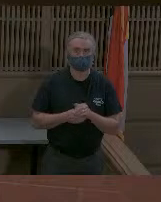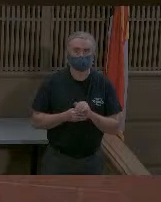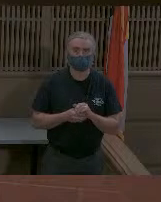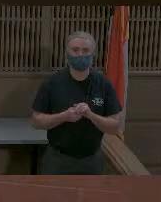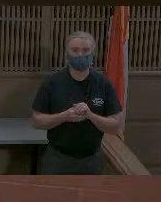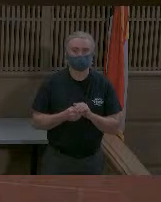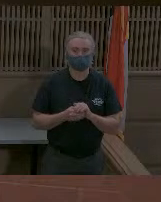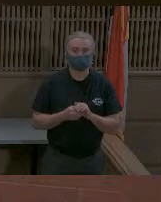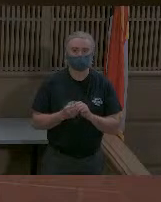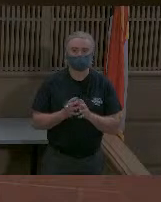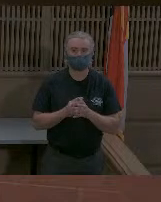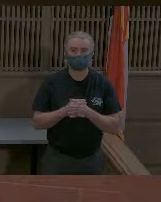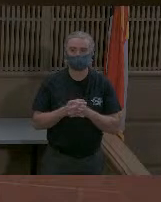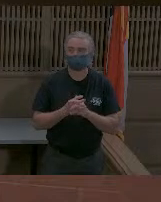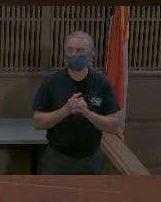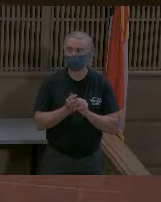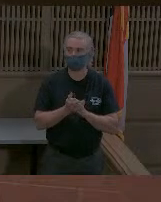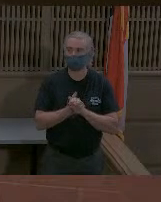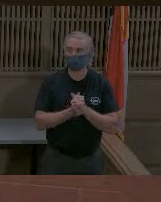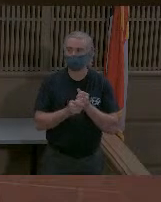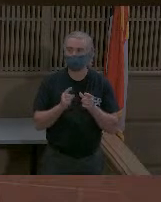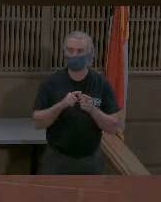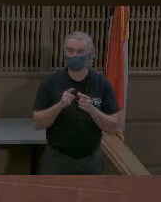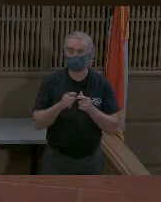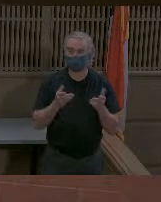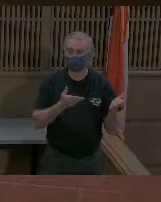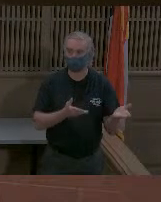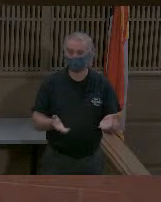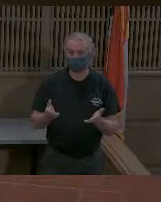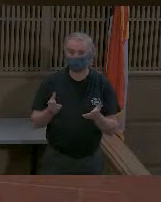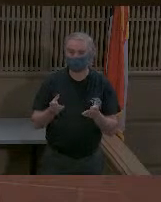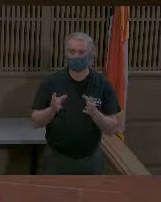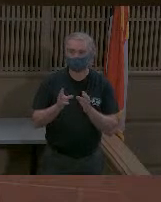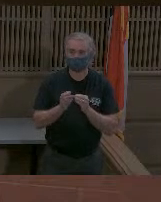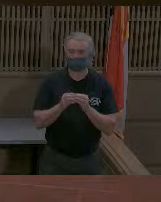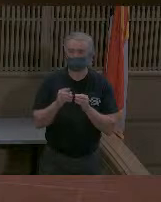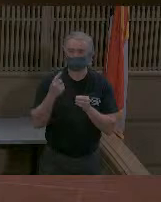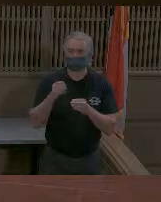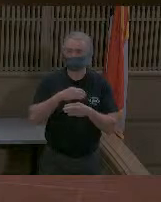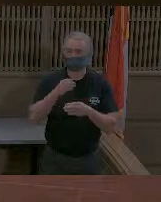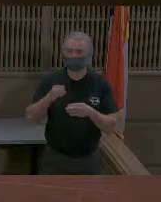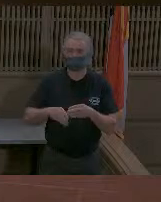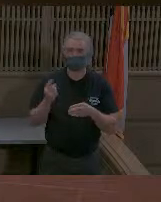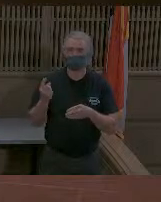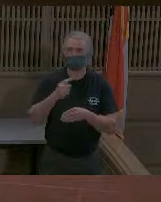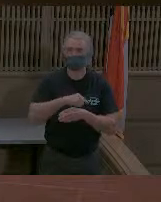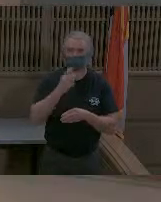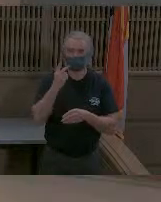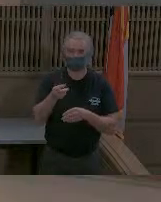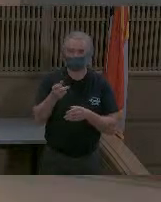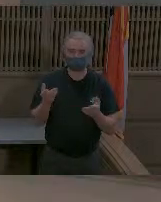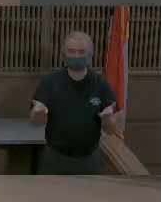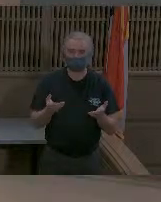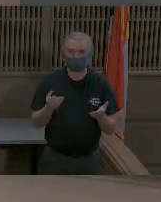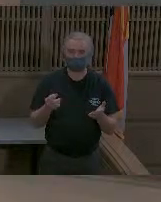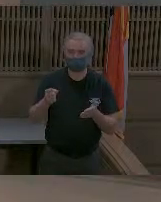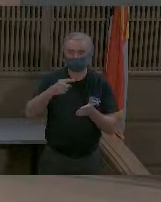Okay, we will then bring our press conference to an end for today. We'll see you here next